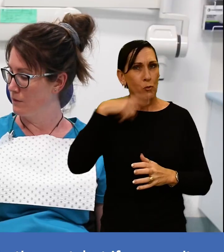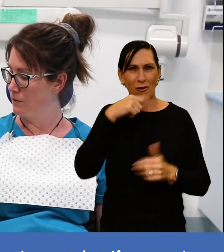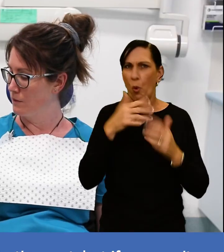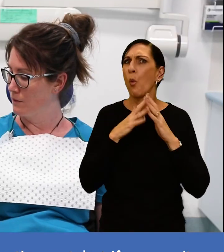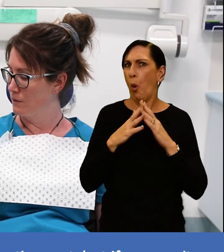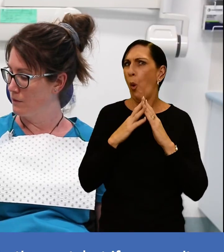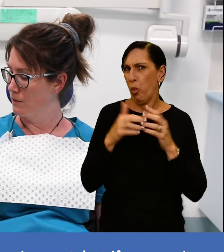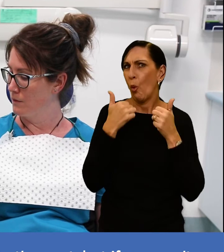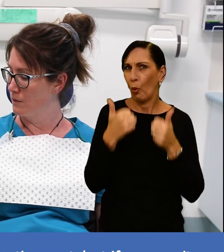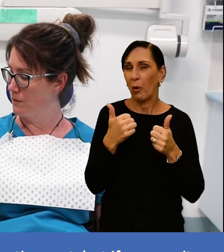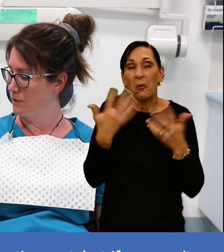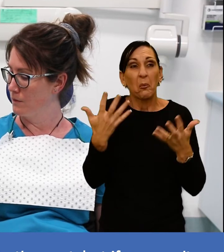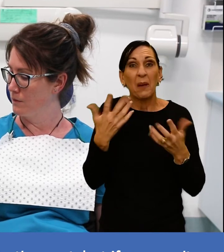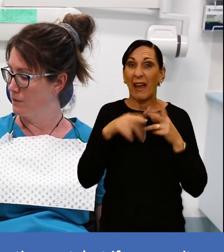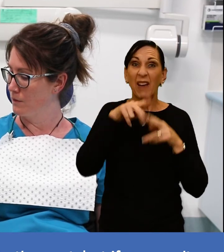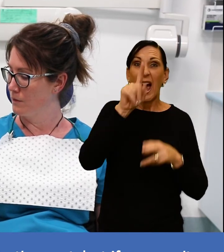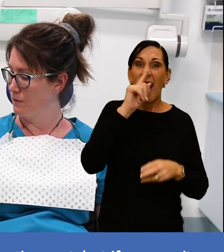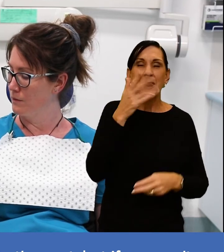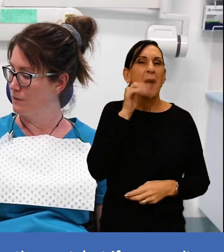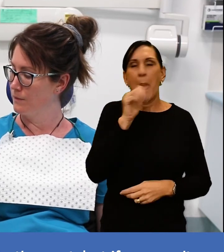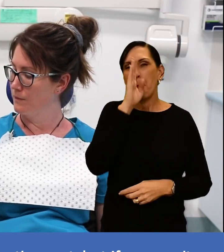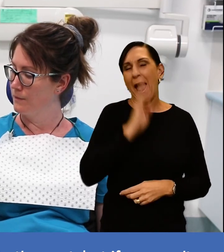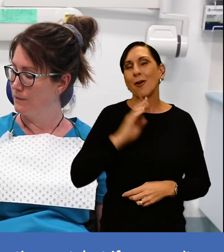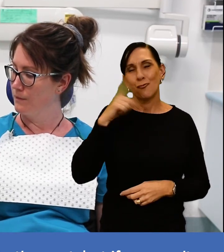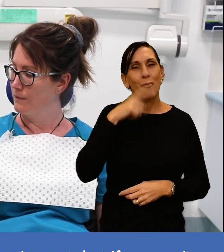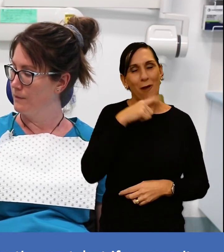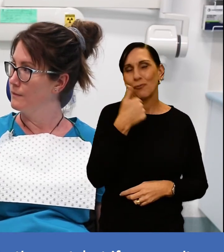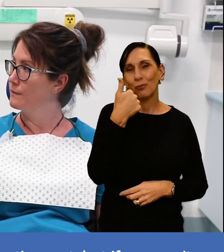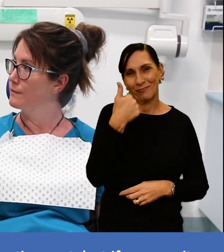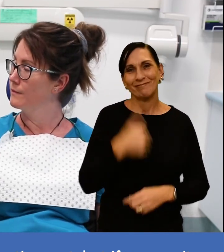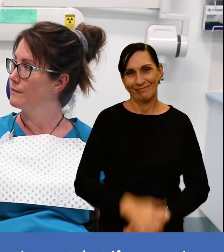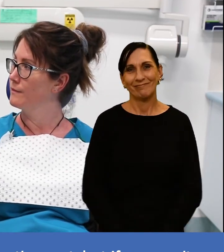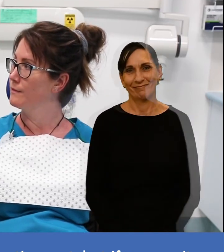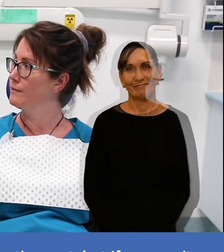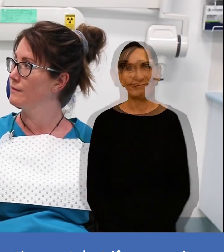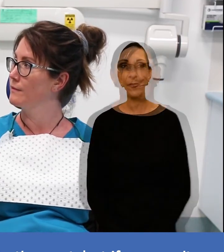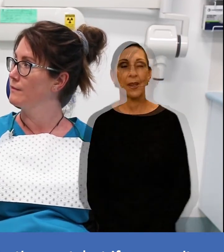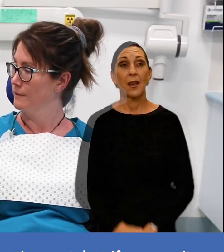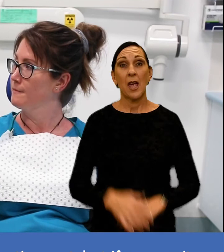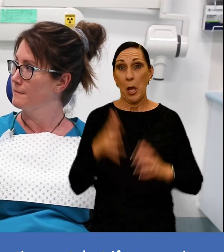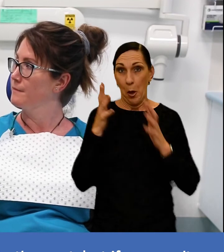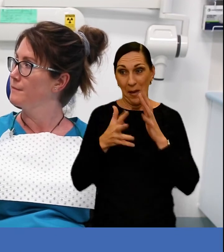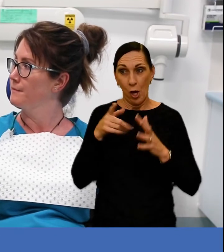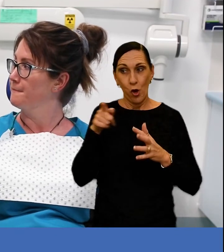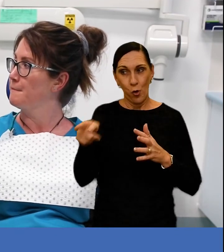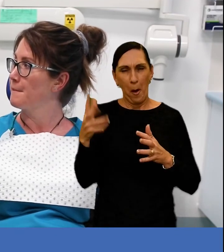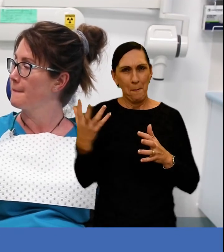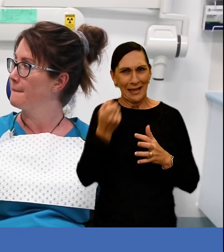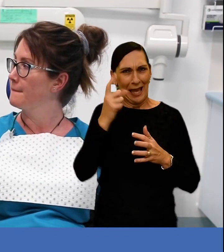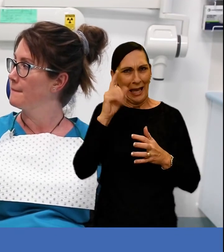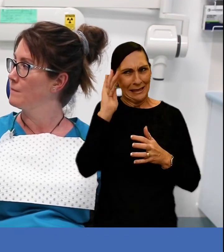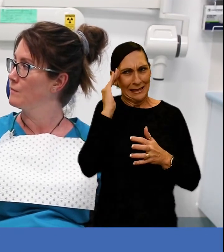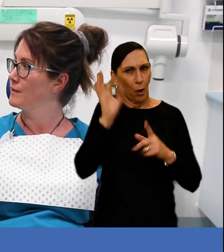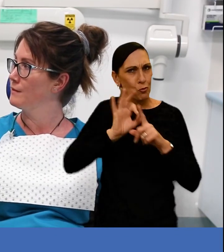So if you can get a hold of an electric toothbrush, that's great. If you can't though, the manual toothbrush. Okay,